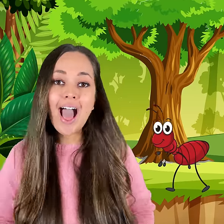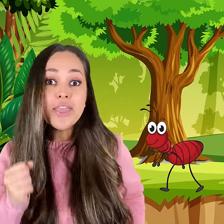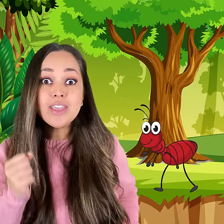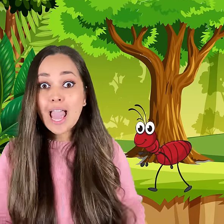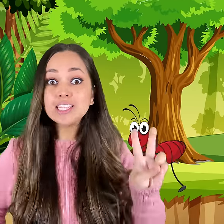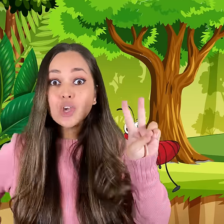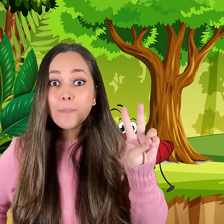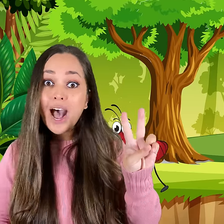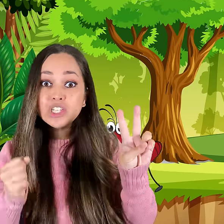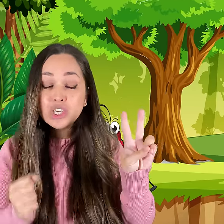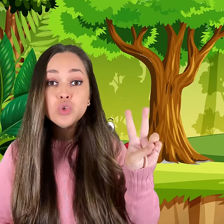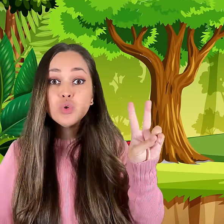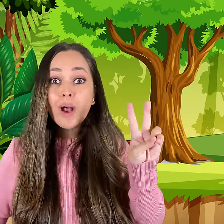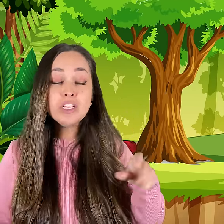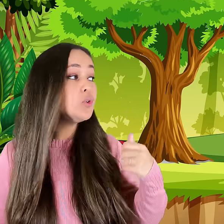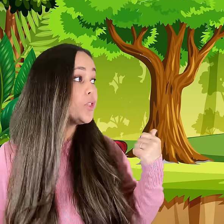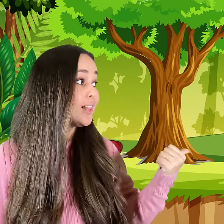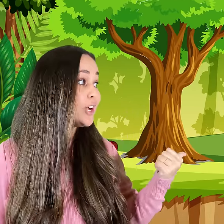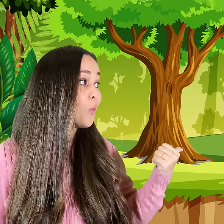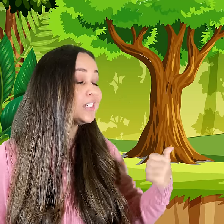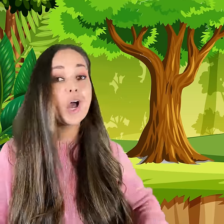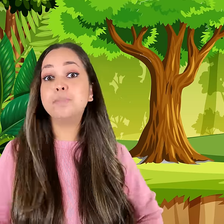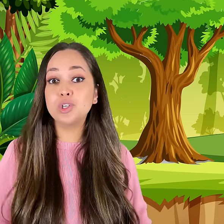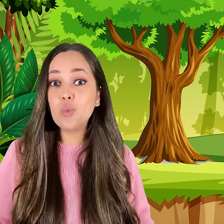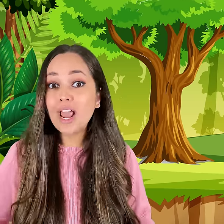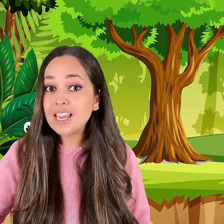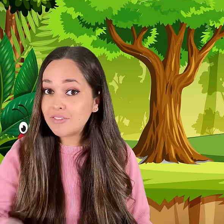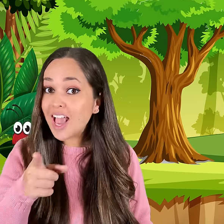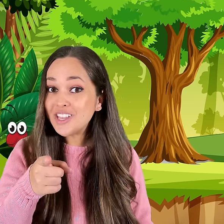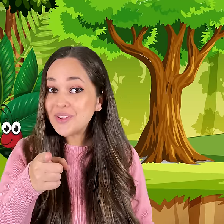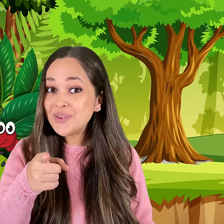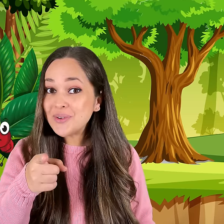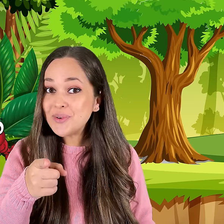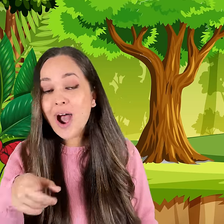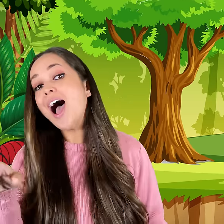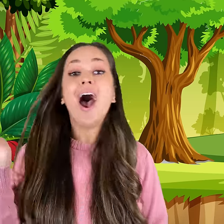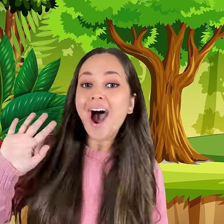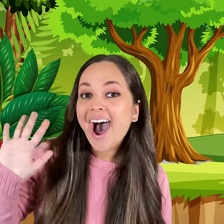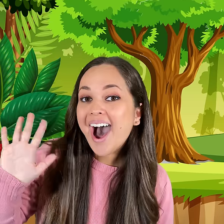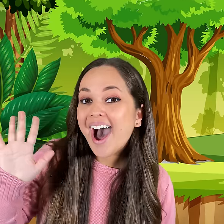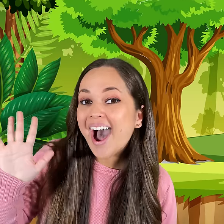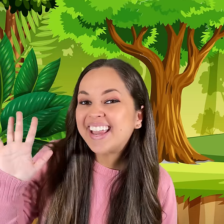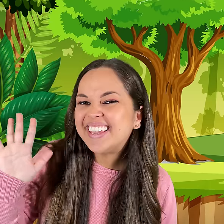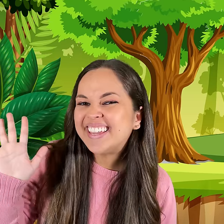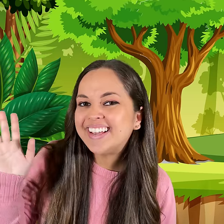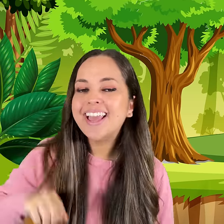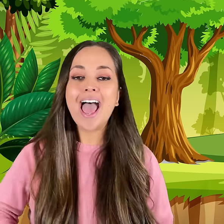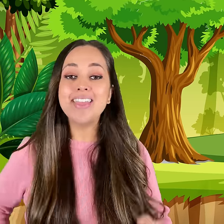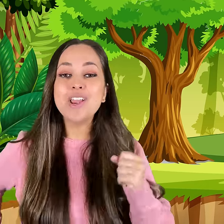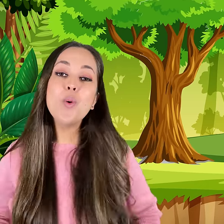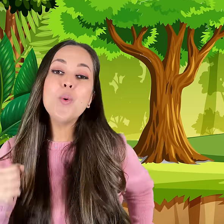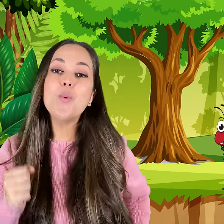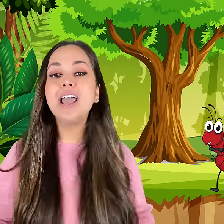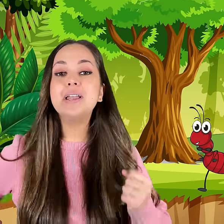hurrah. The ants go marching two by two, the little one stopped to wave at you. Hi!